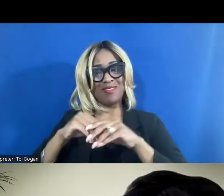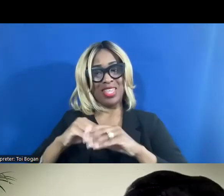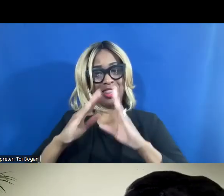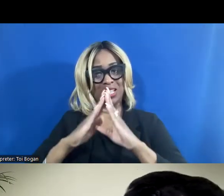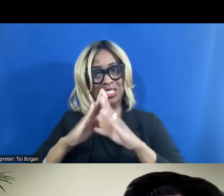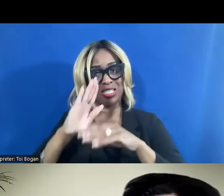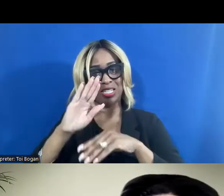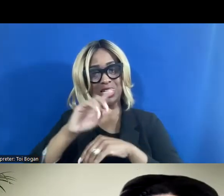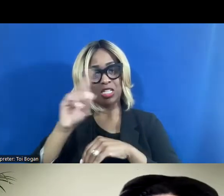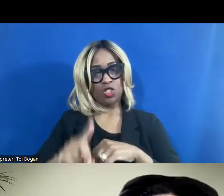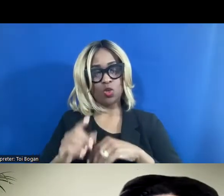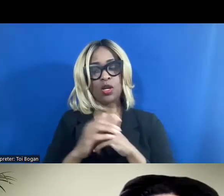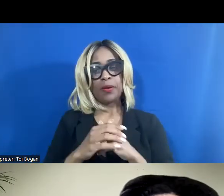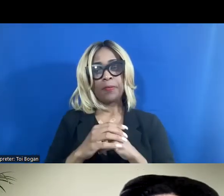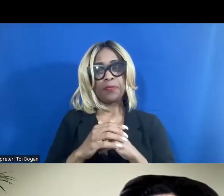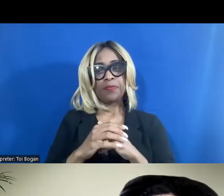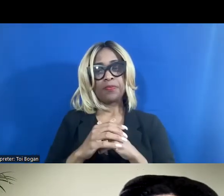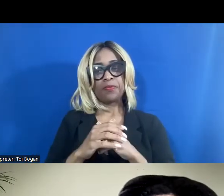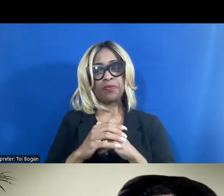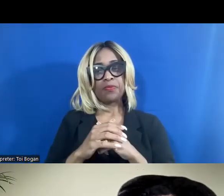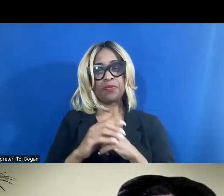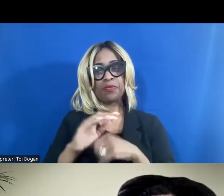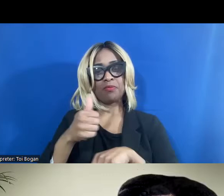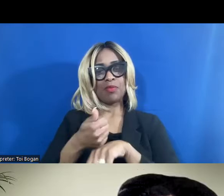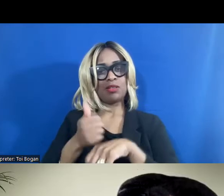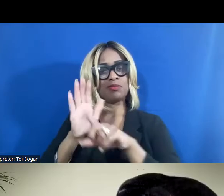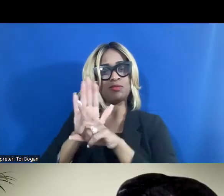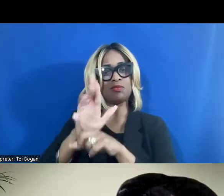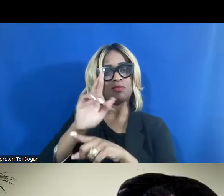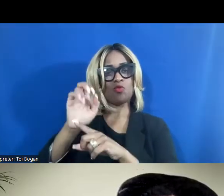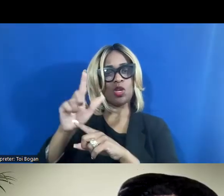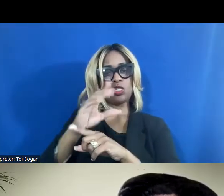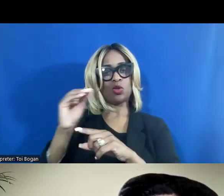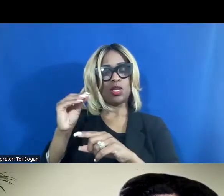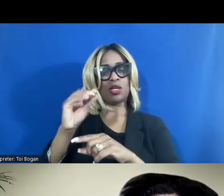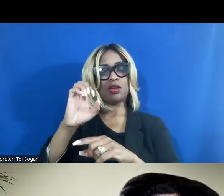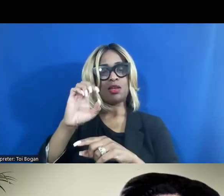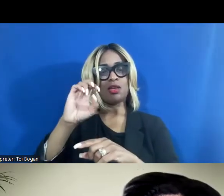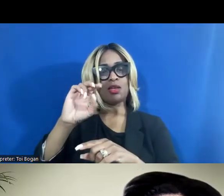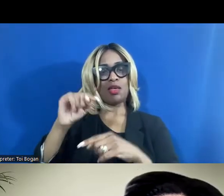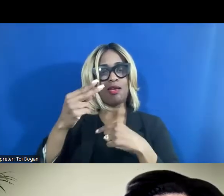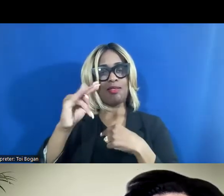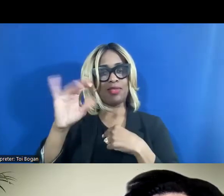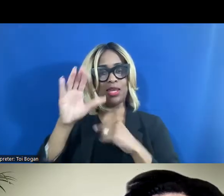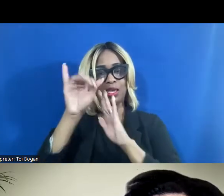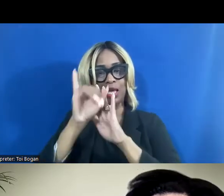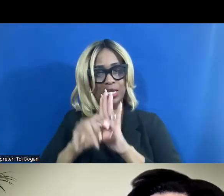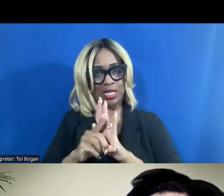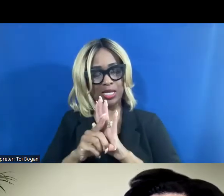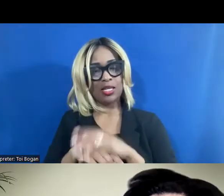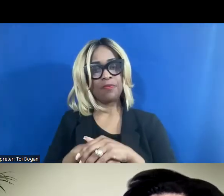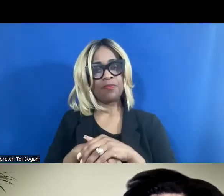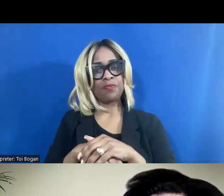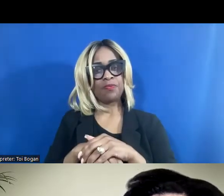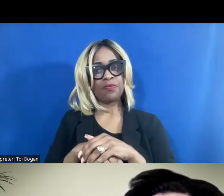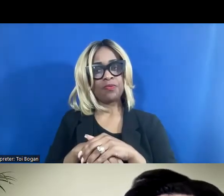based on their racial and ethnic identity, as well as it